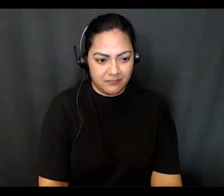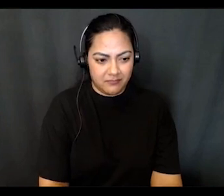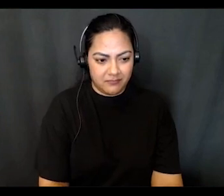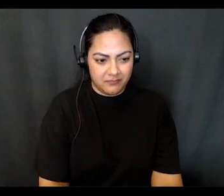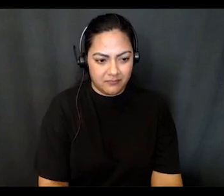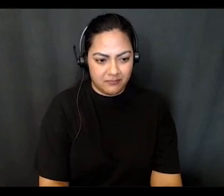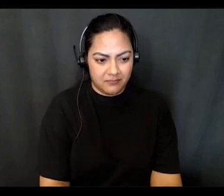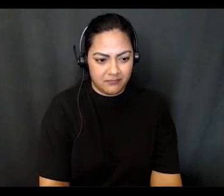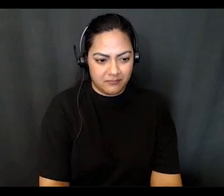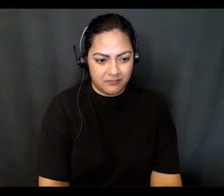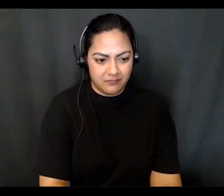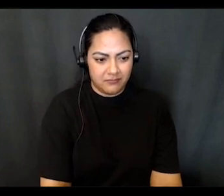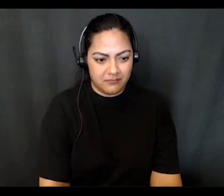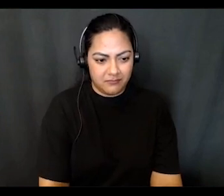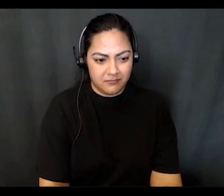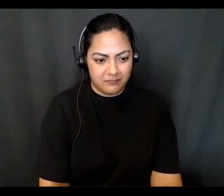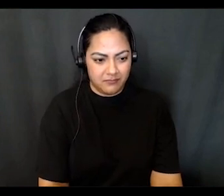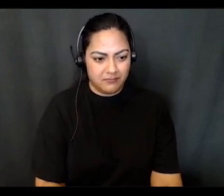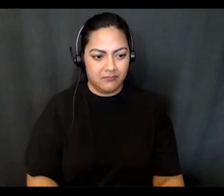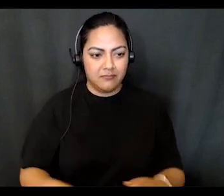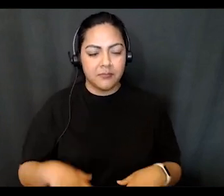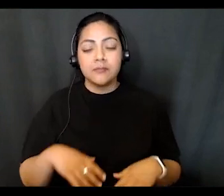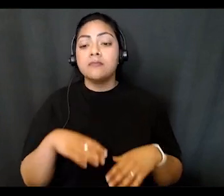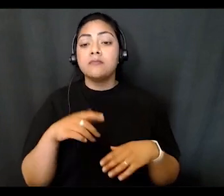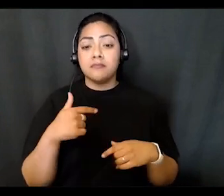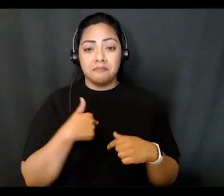pleasure of being a co-host for this session today.